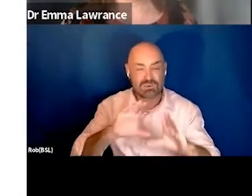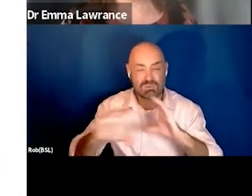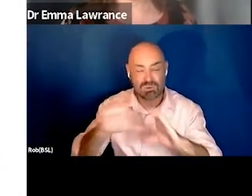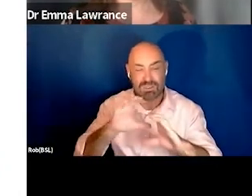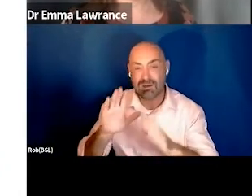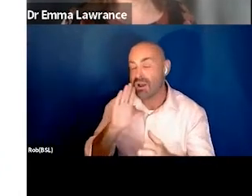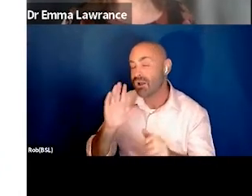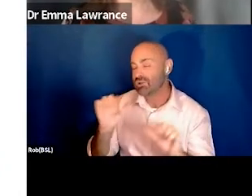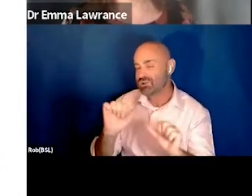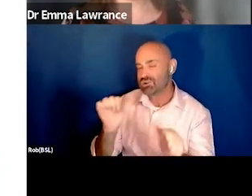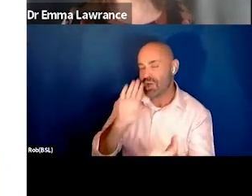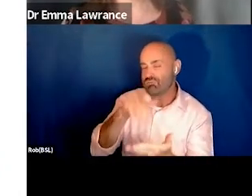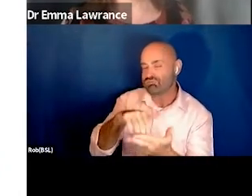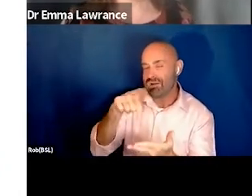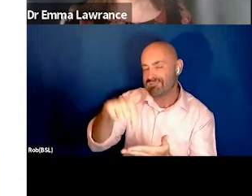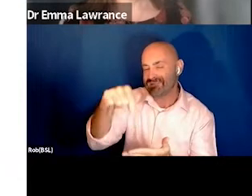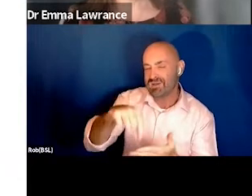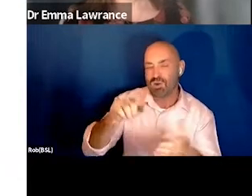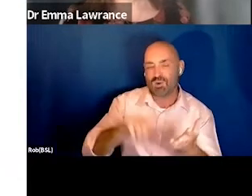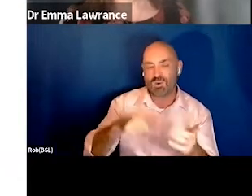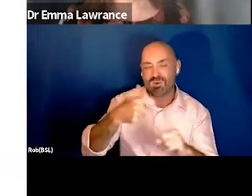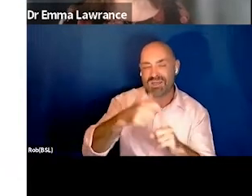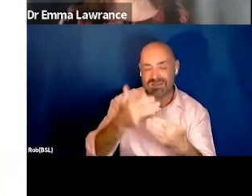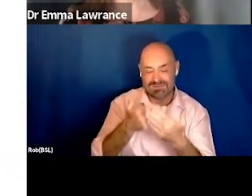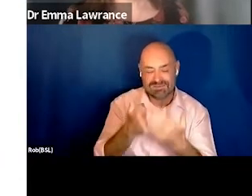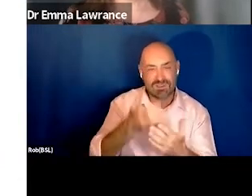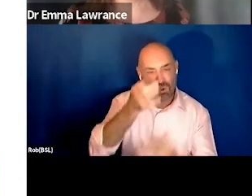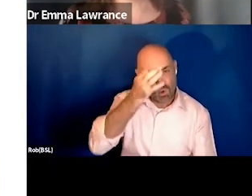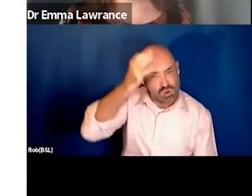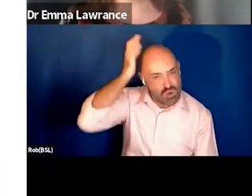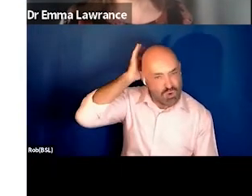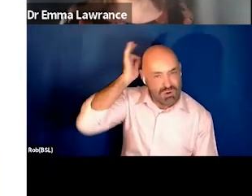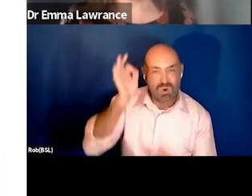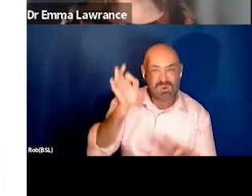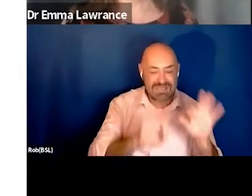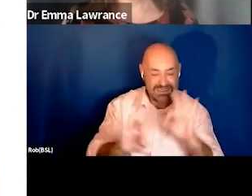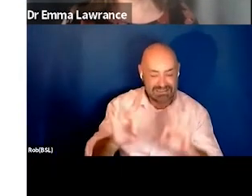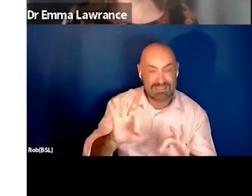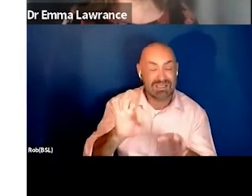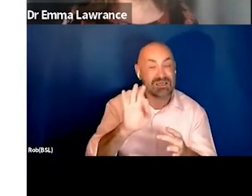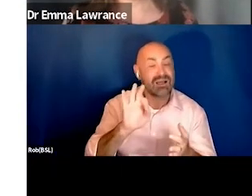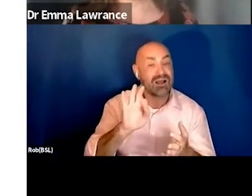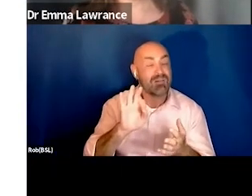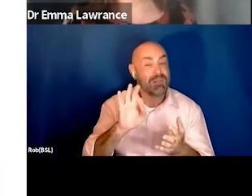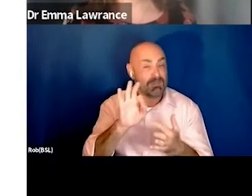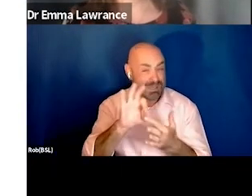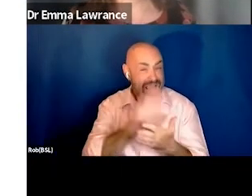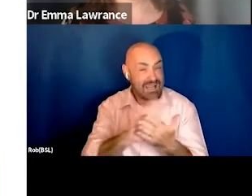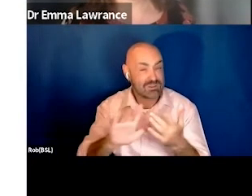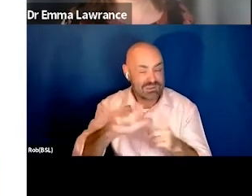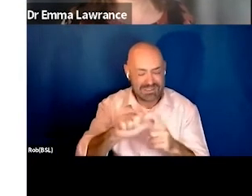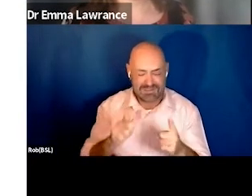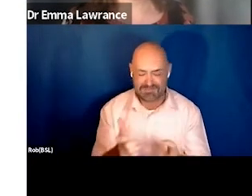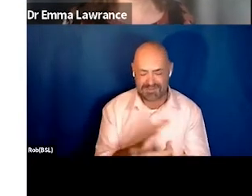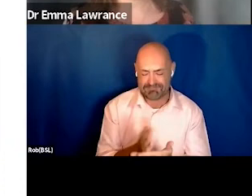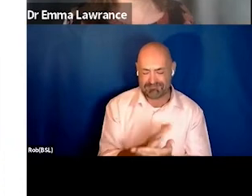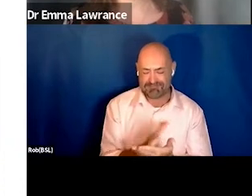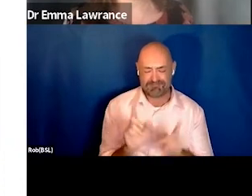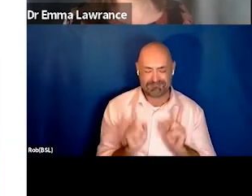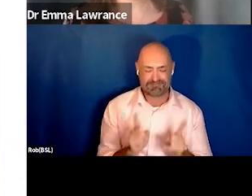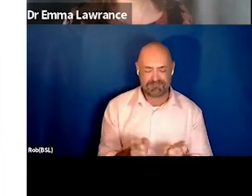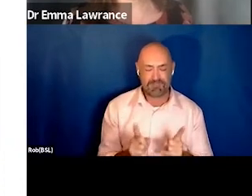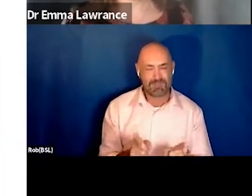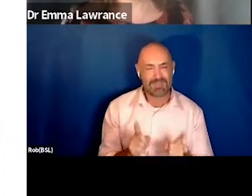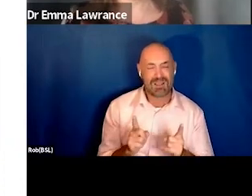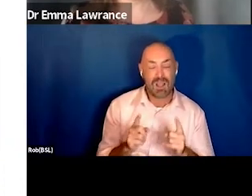the UK to study neuroscience. And in my DPhil or PhD, I was looking at how uncertainty is represented in